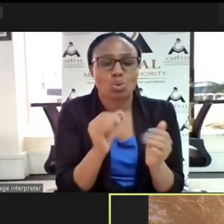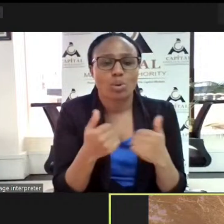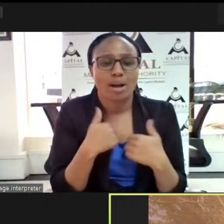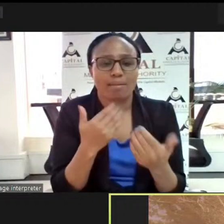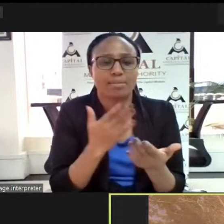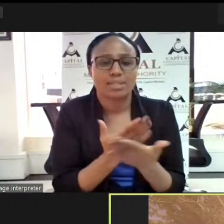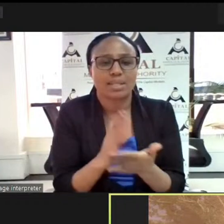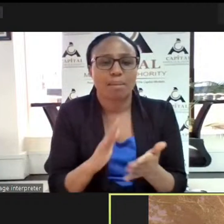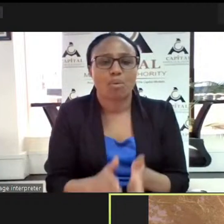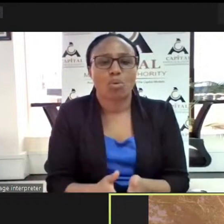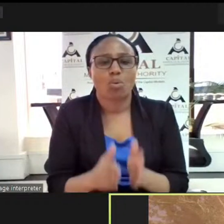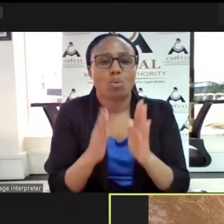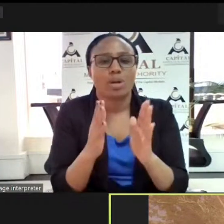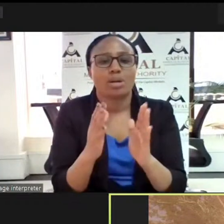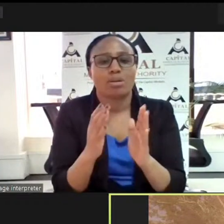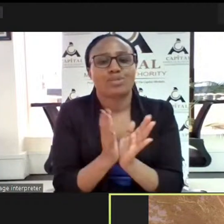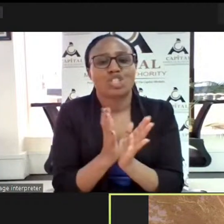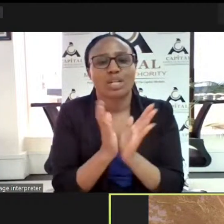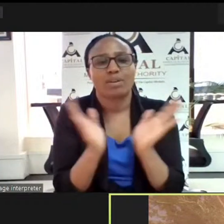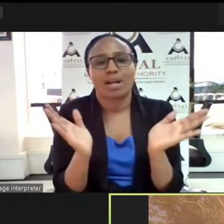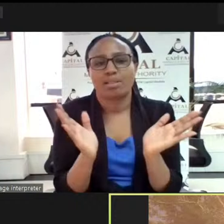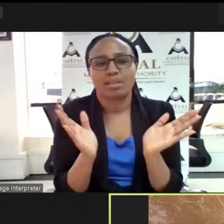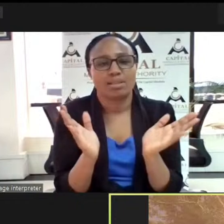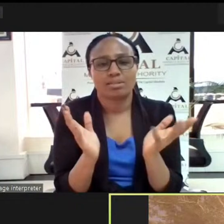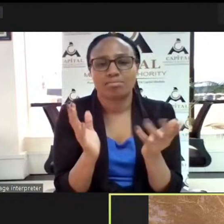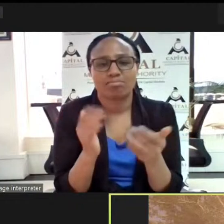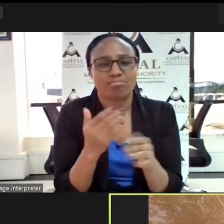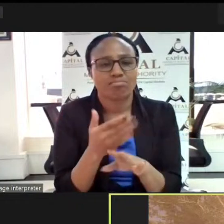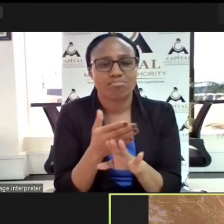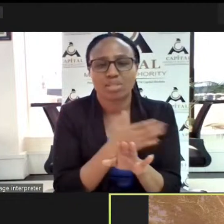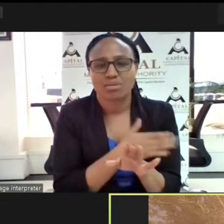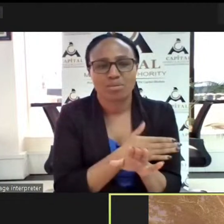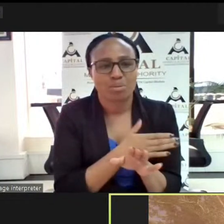go, just generally, before